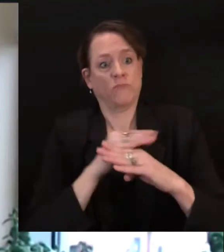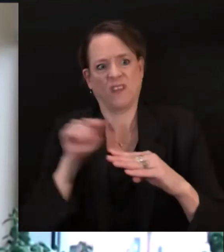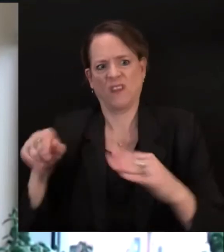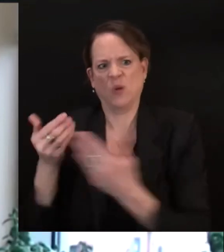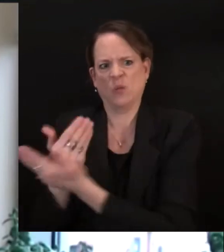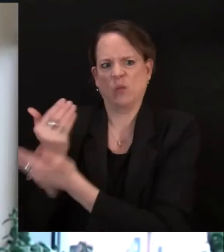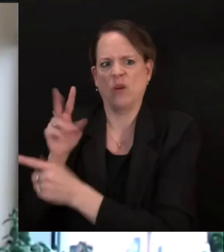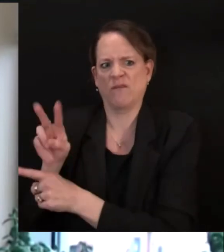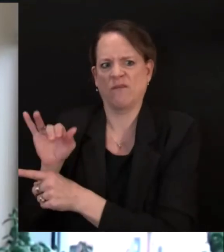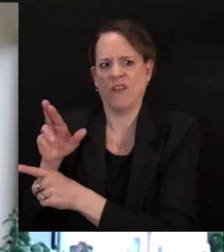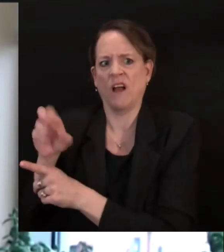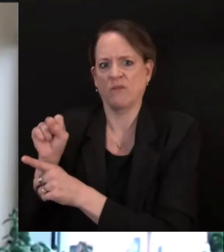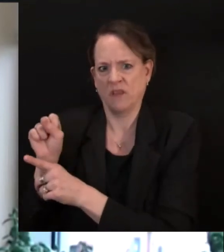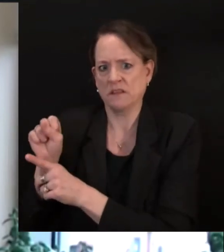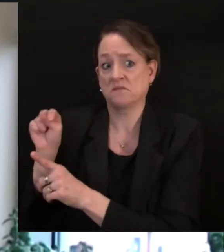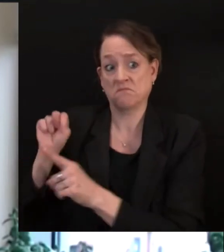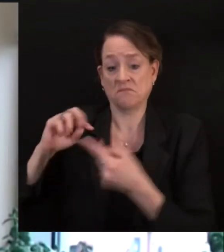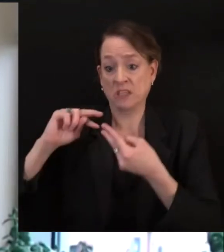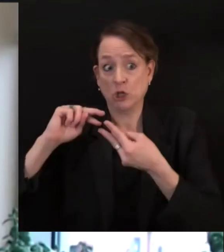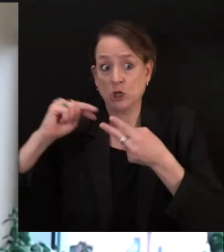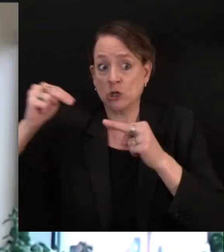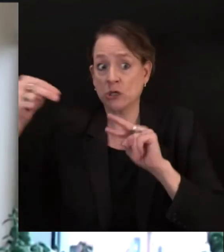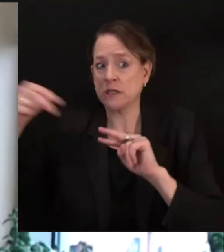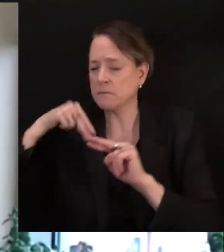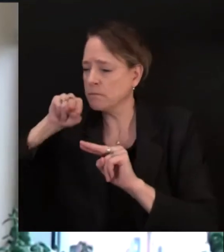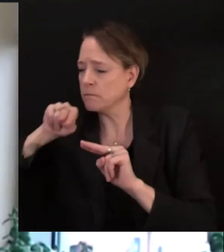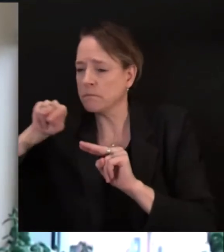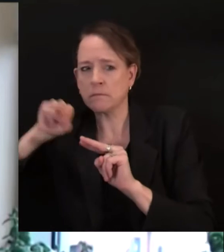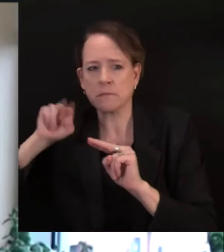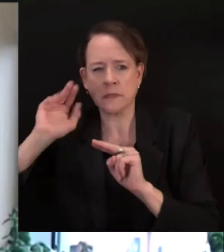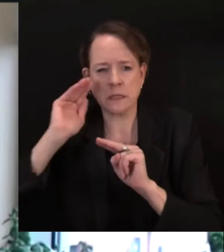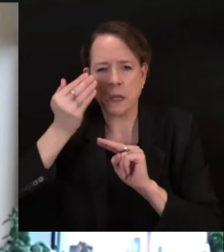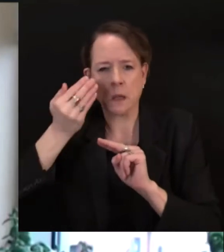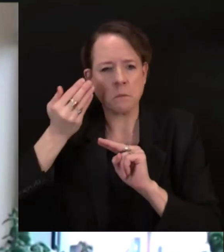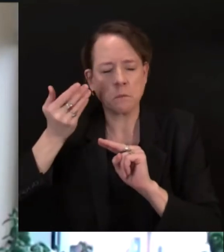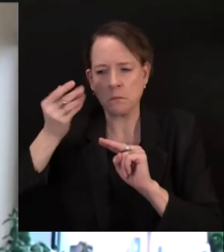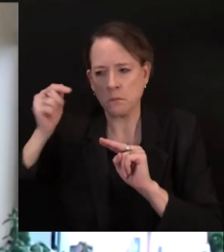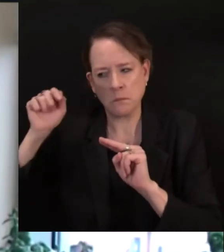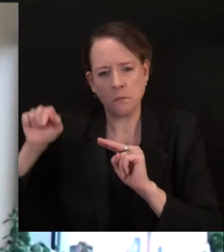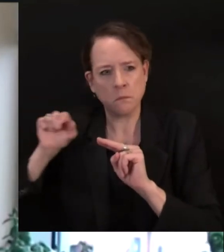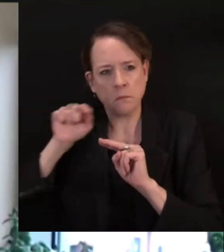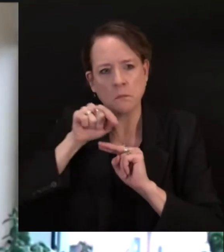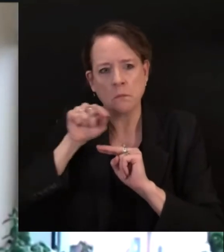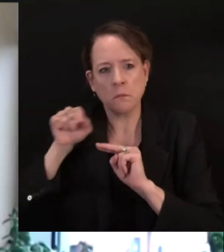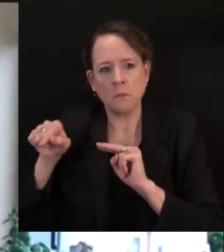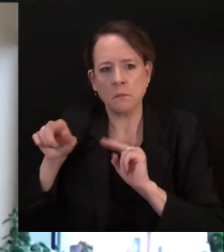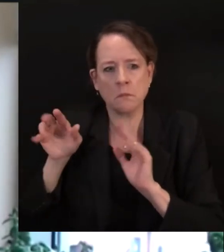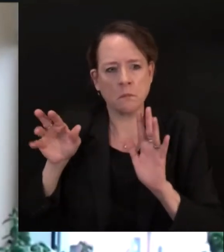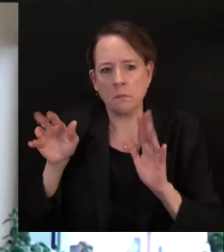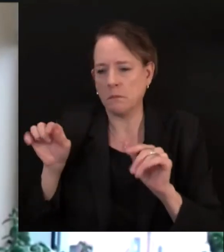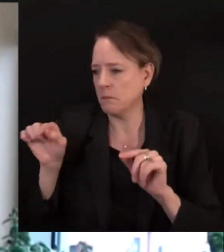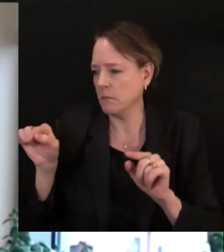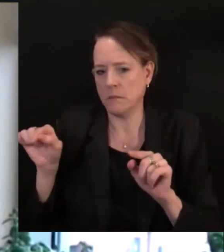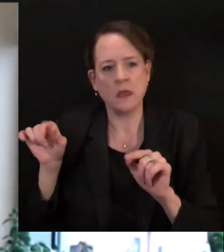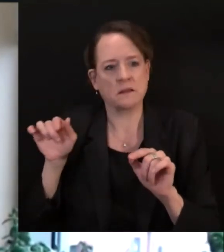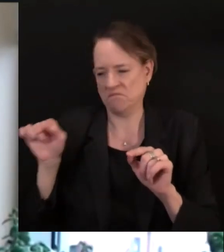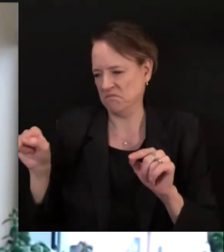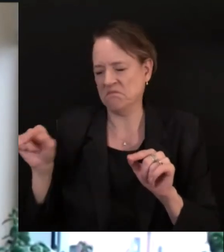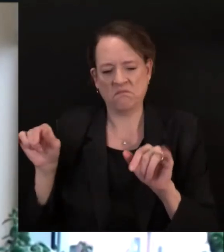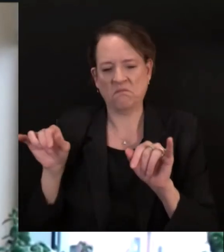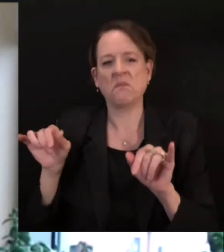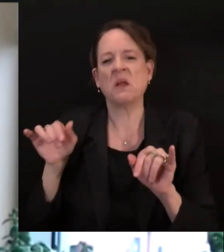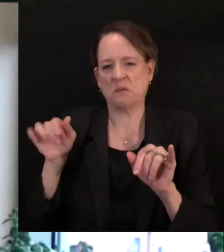that seems to make it susceptible to the same therapeutics in the same vaccine. The discussion around this has been, it seems